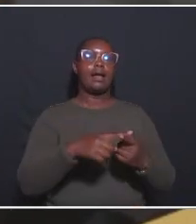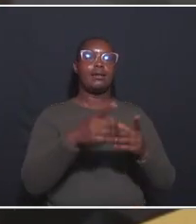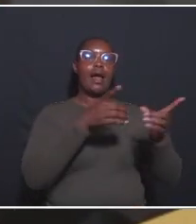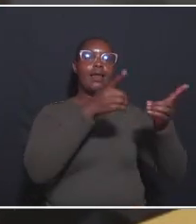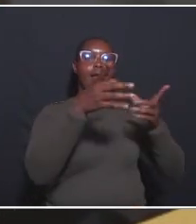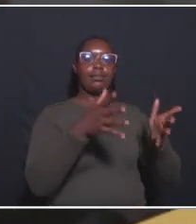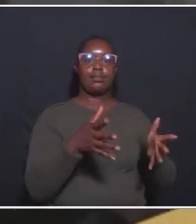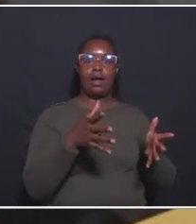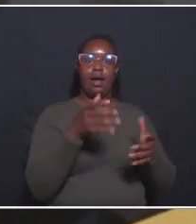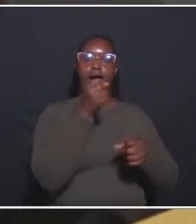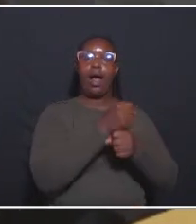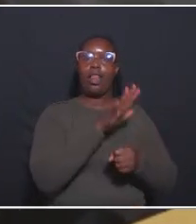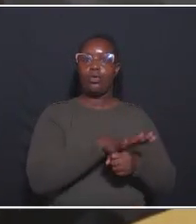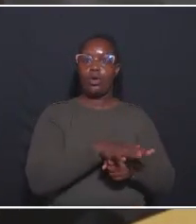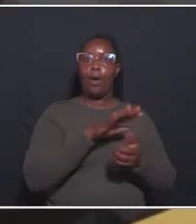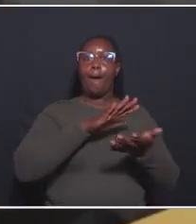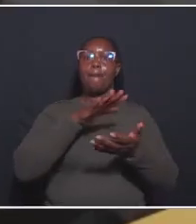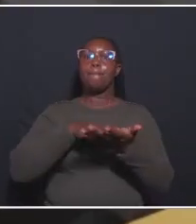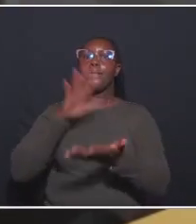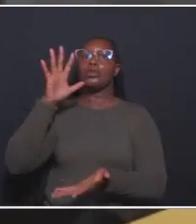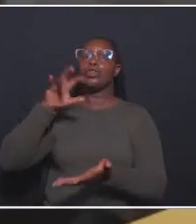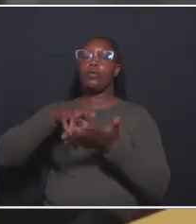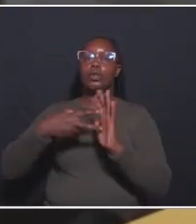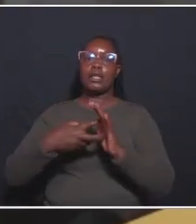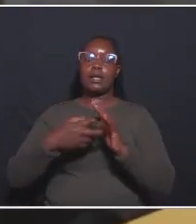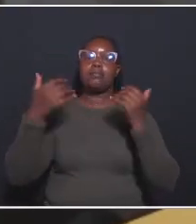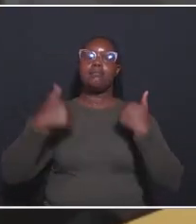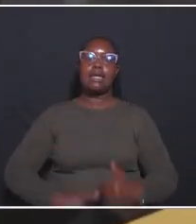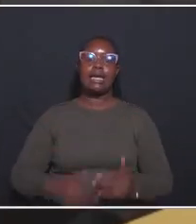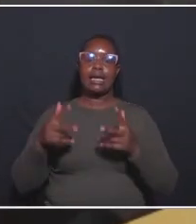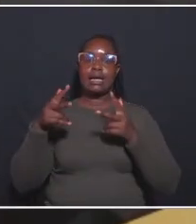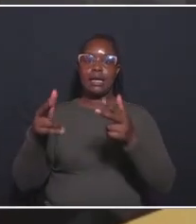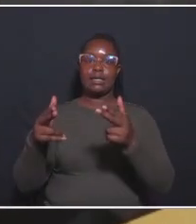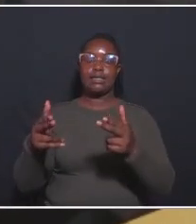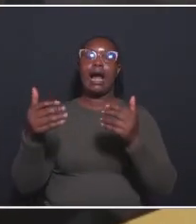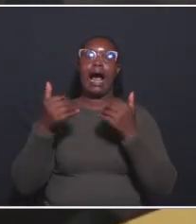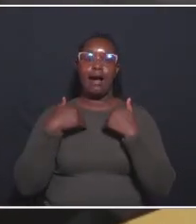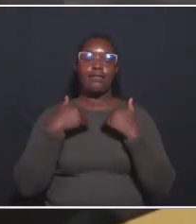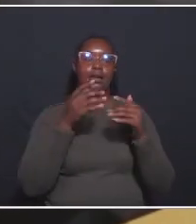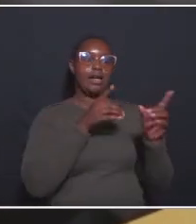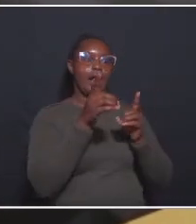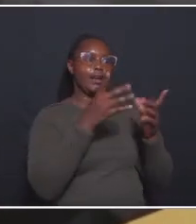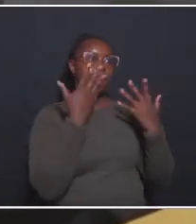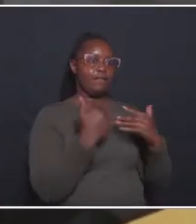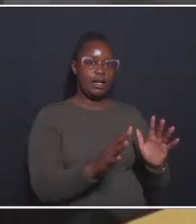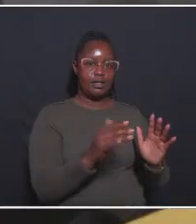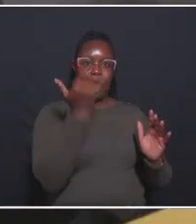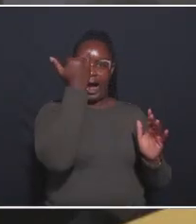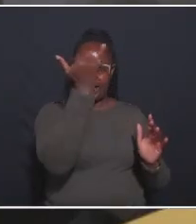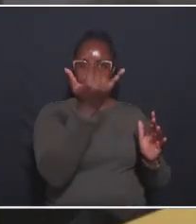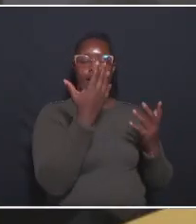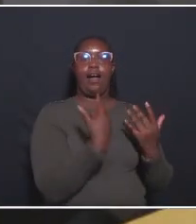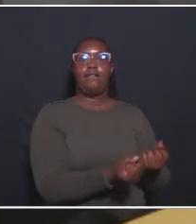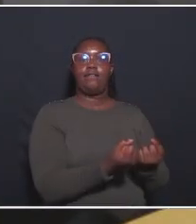the projects I've edited, I've directed. So I have an idea of what was there before. But in the